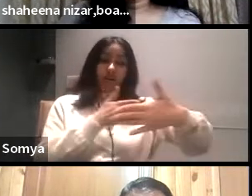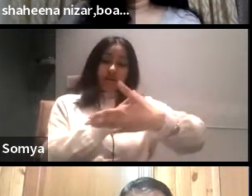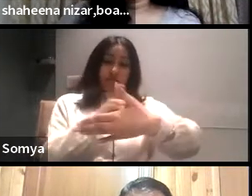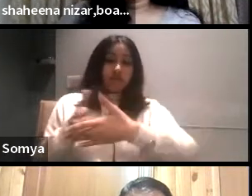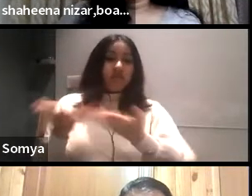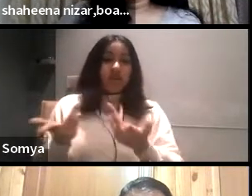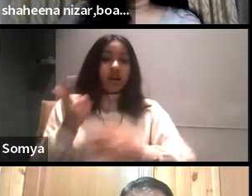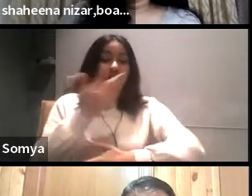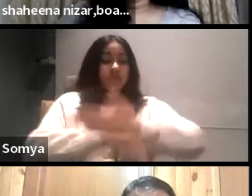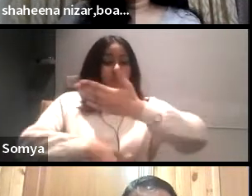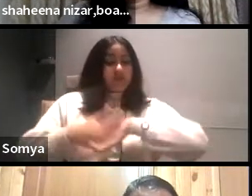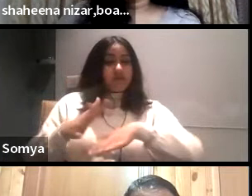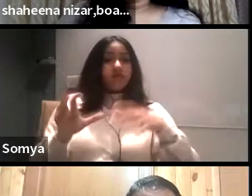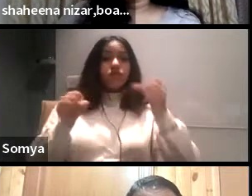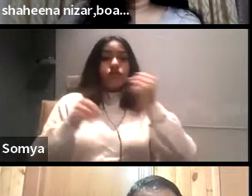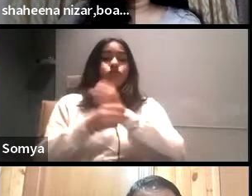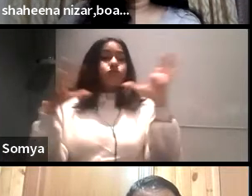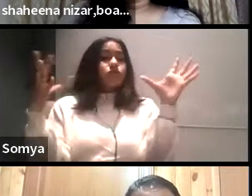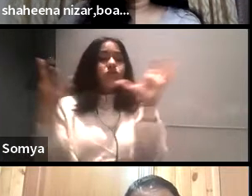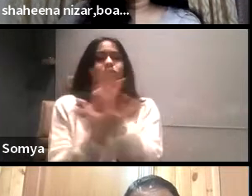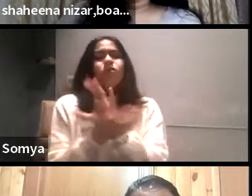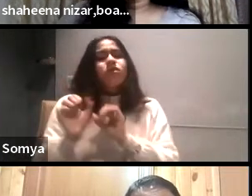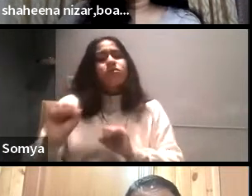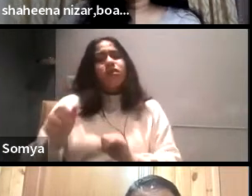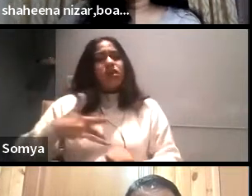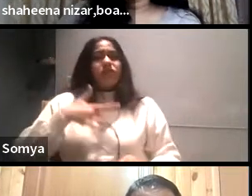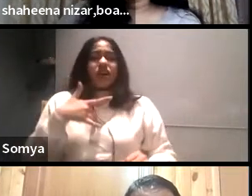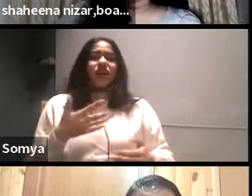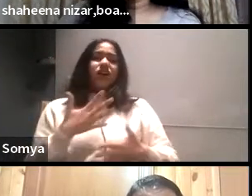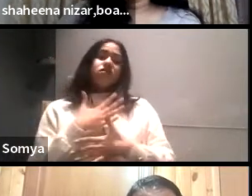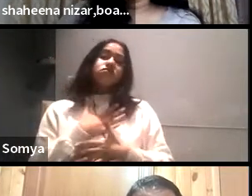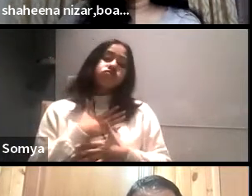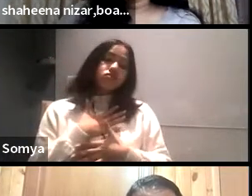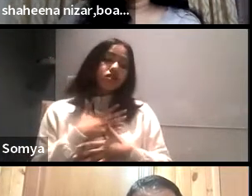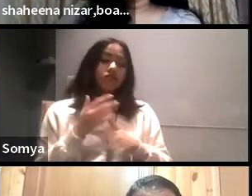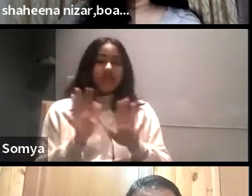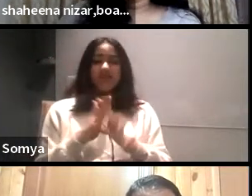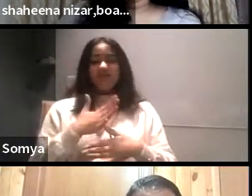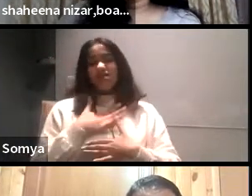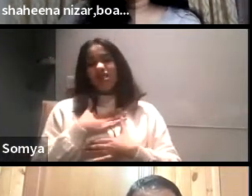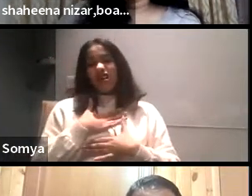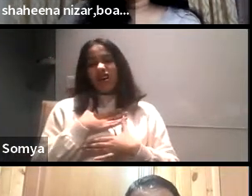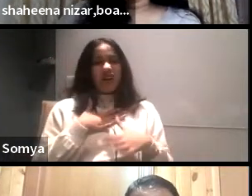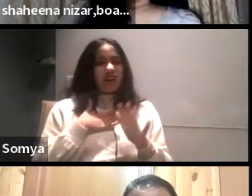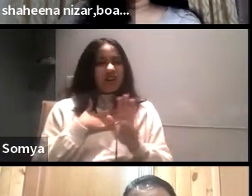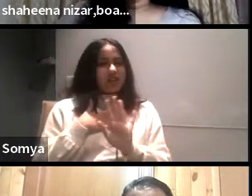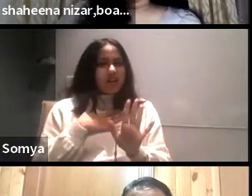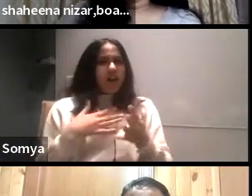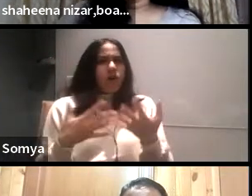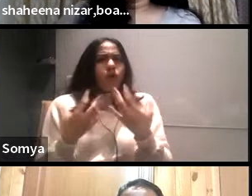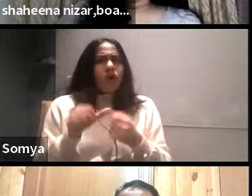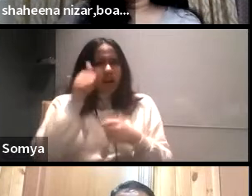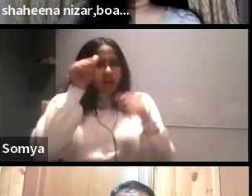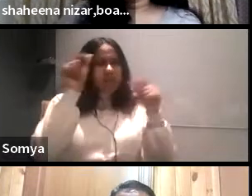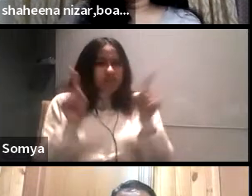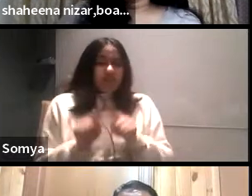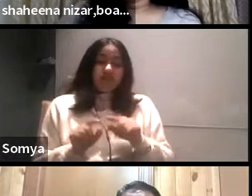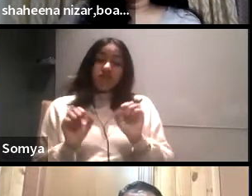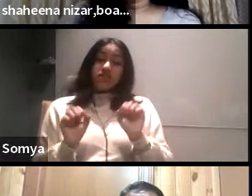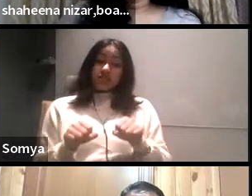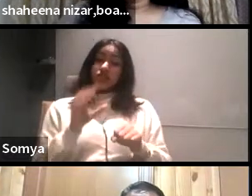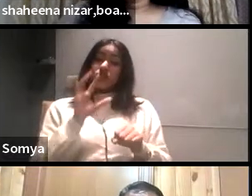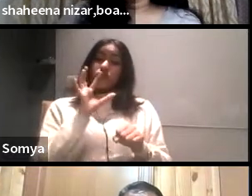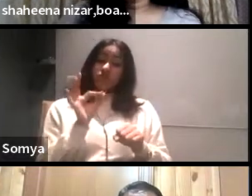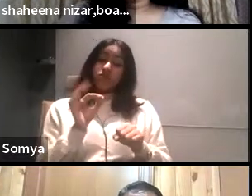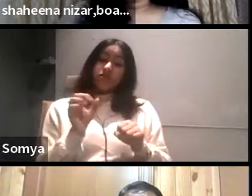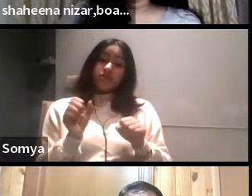community globally, they feel it's not about sympathy. And when it comes to India, this is very much, I've